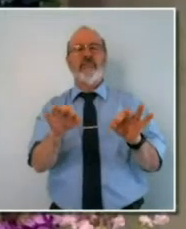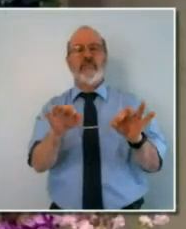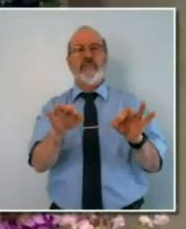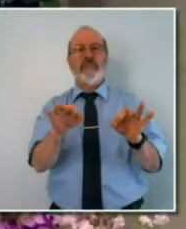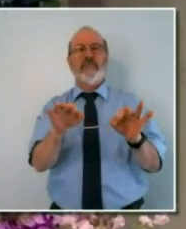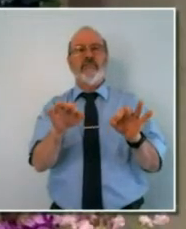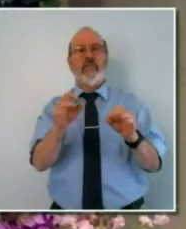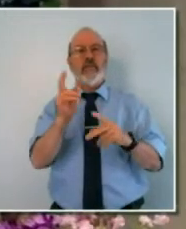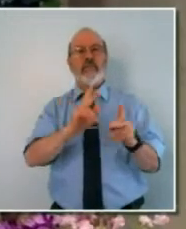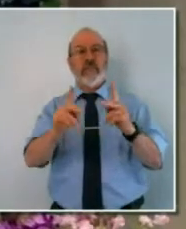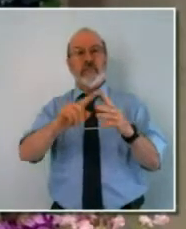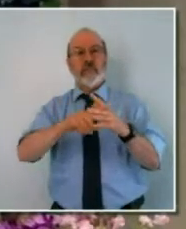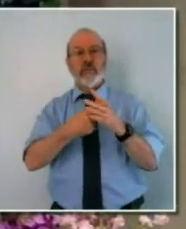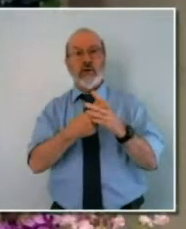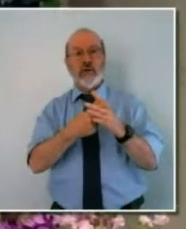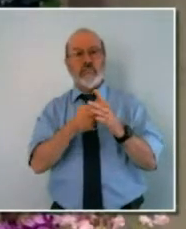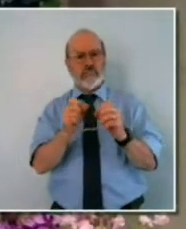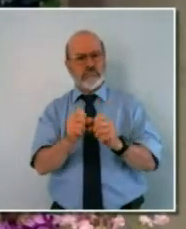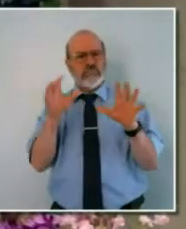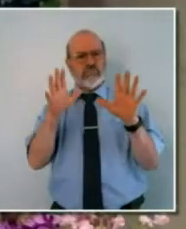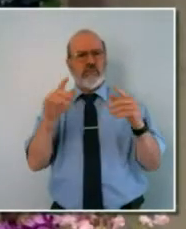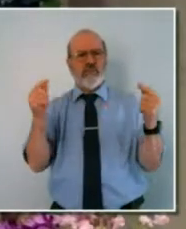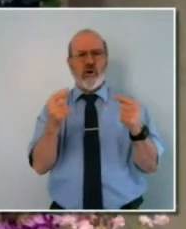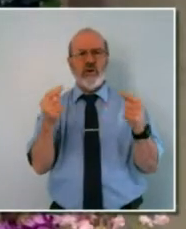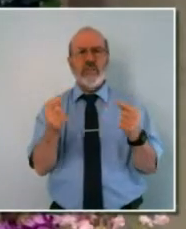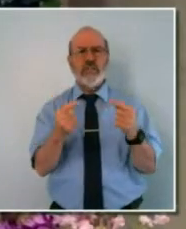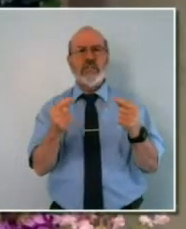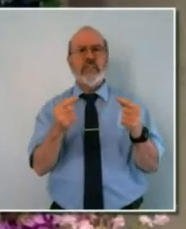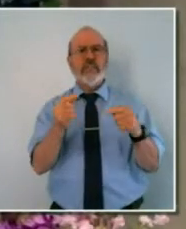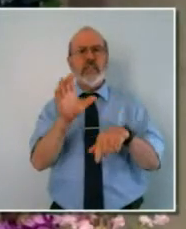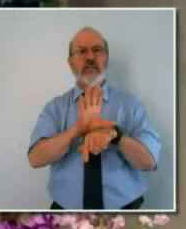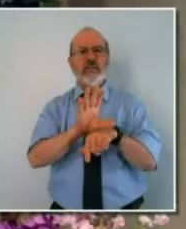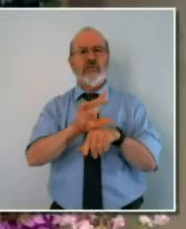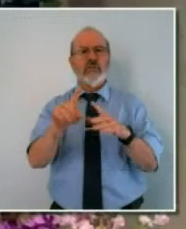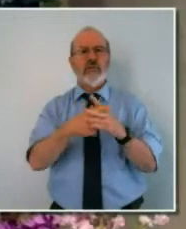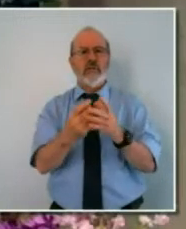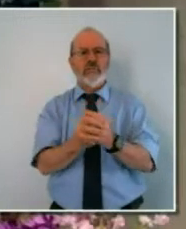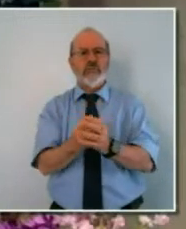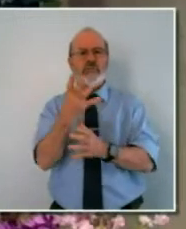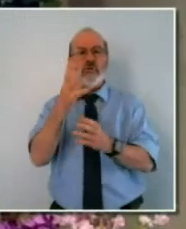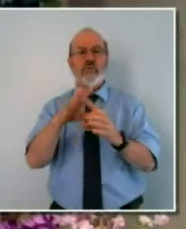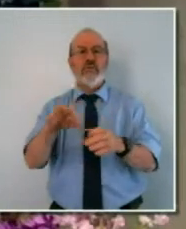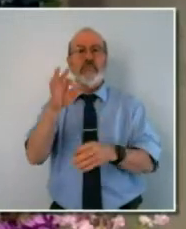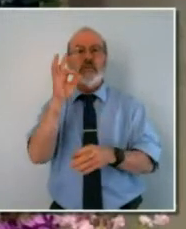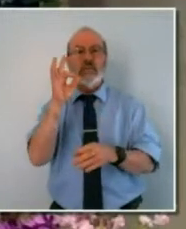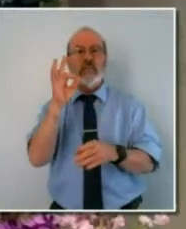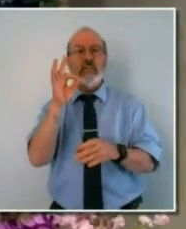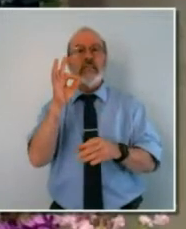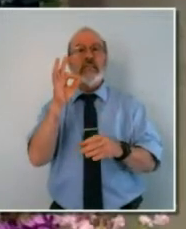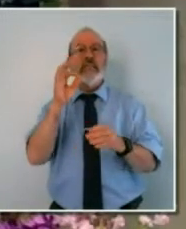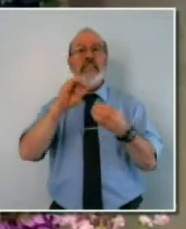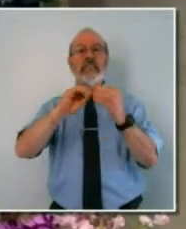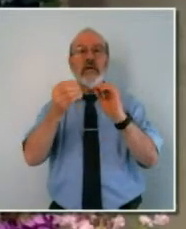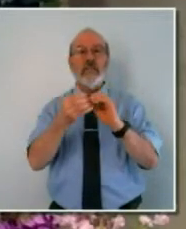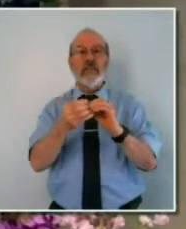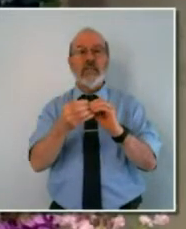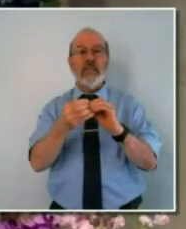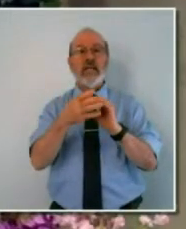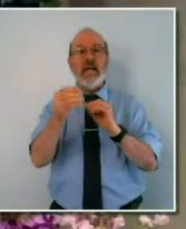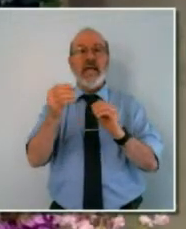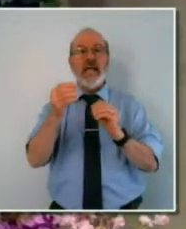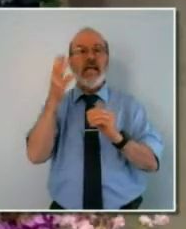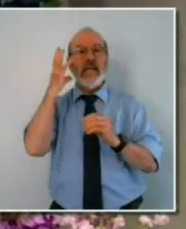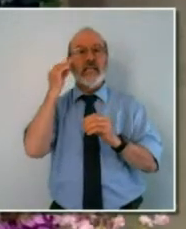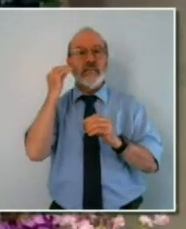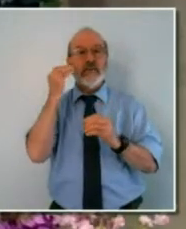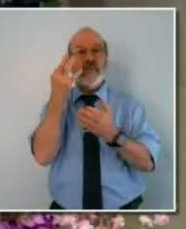People began to let go of hurts, and the church began to grow spiritually, numerically, and experience